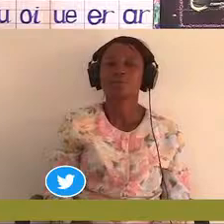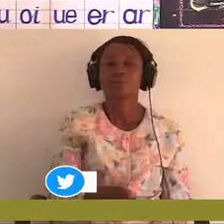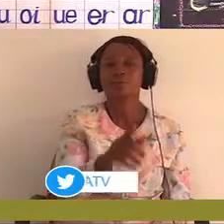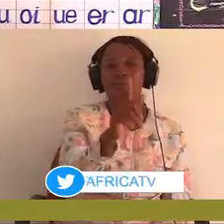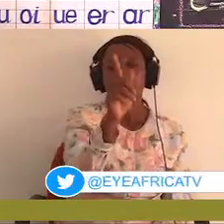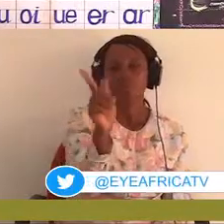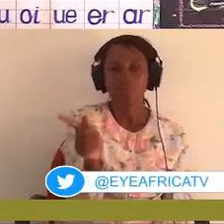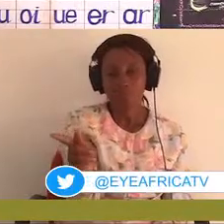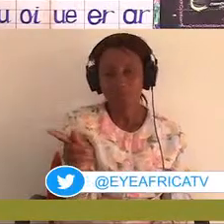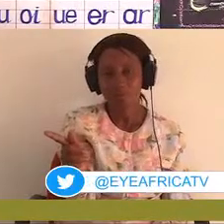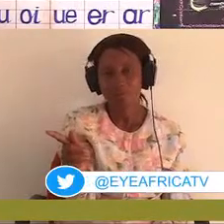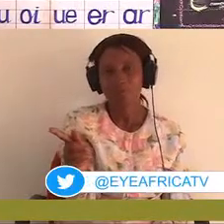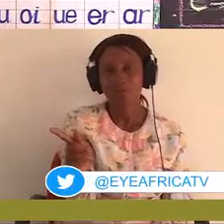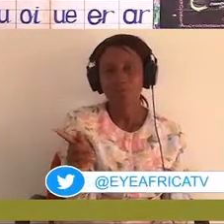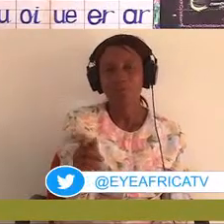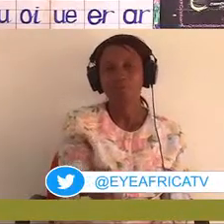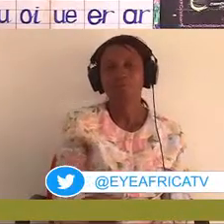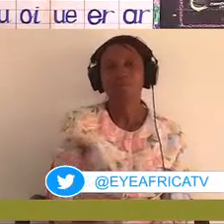golf.